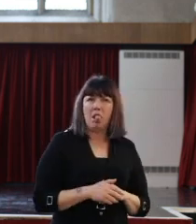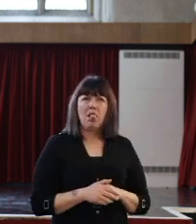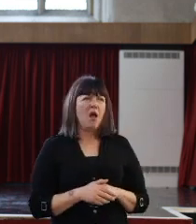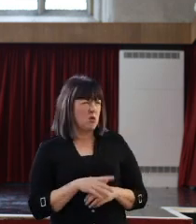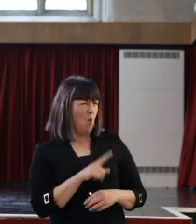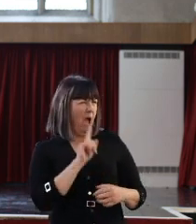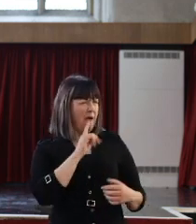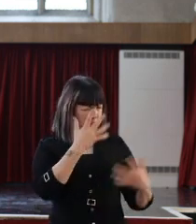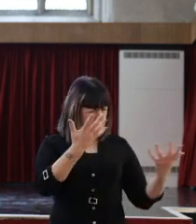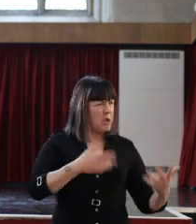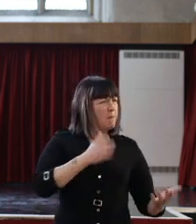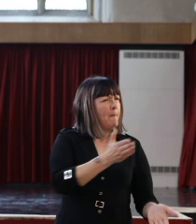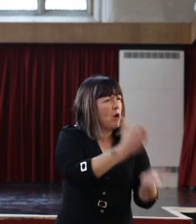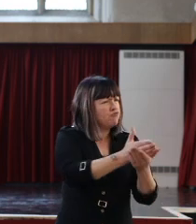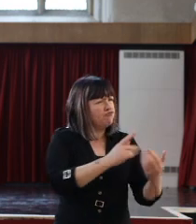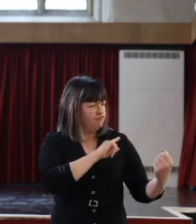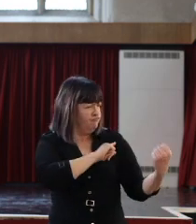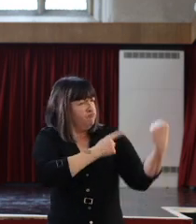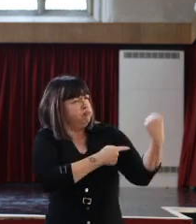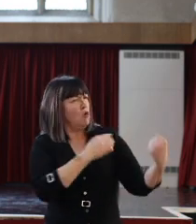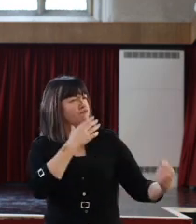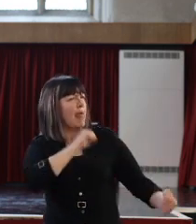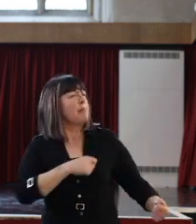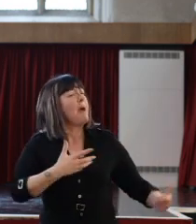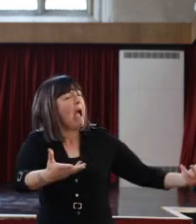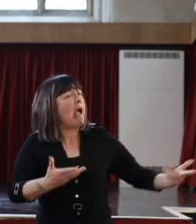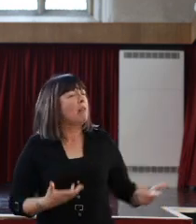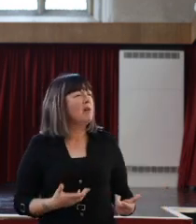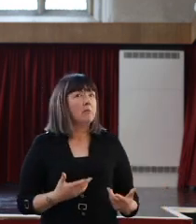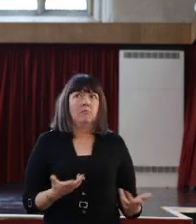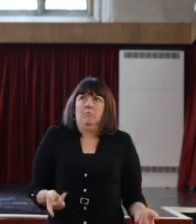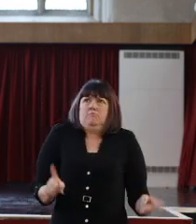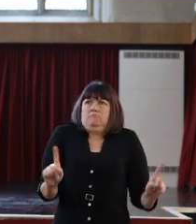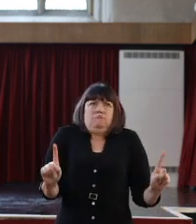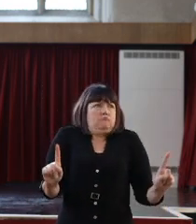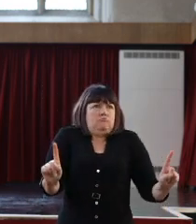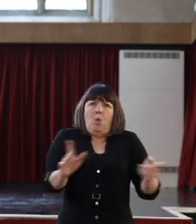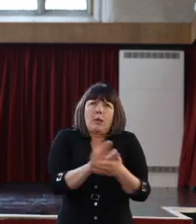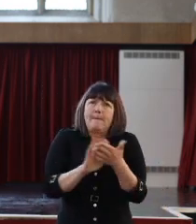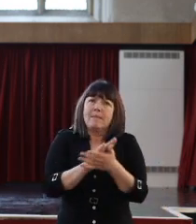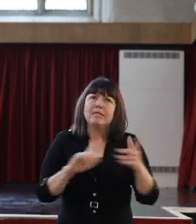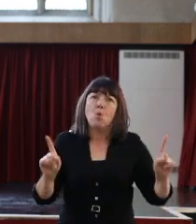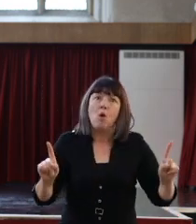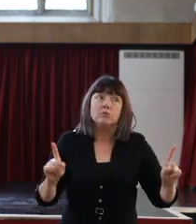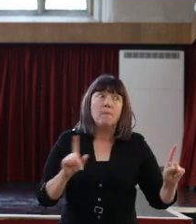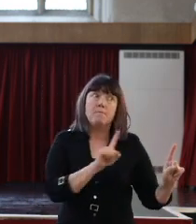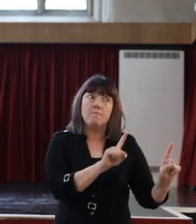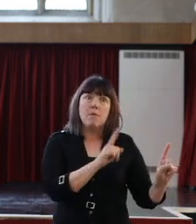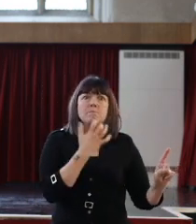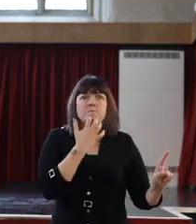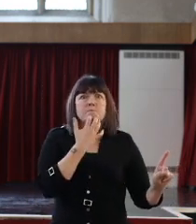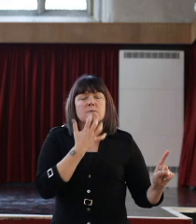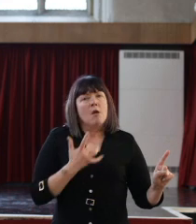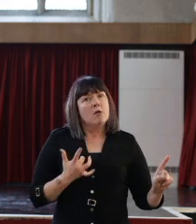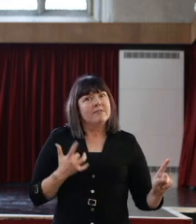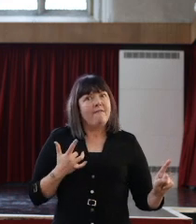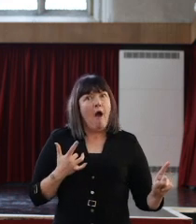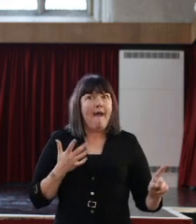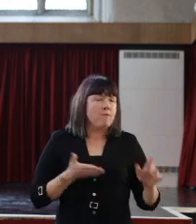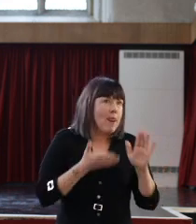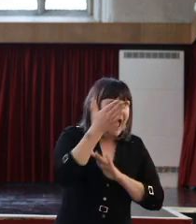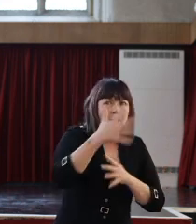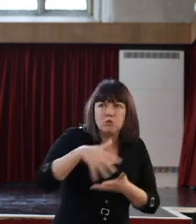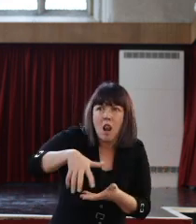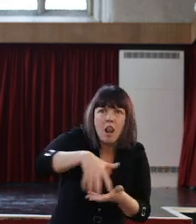act like a real man, whatever the hell that was. But I needed to survive, so I did as he told me. I went out stealing, I went out